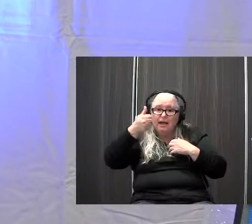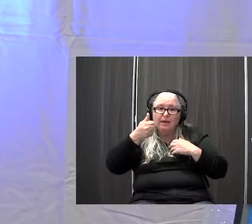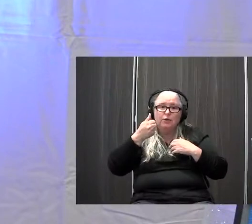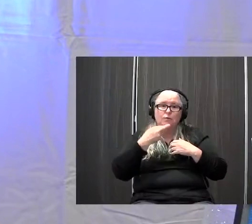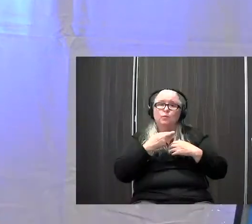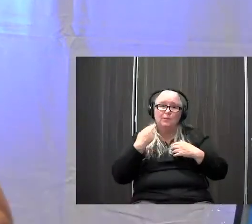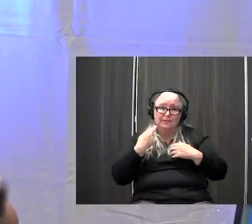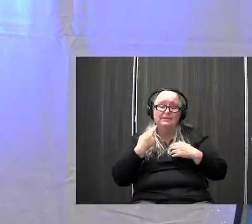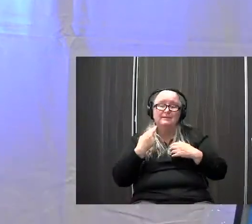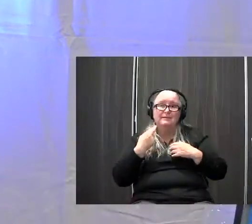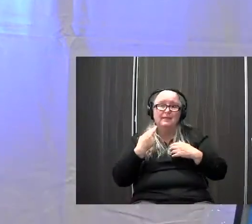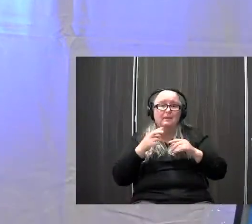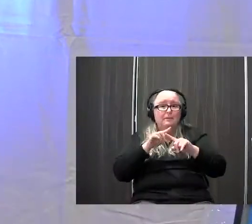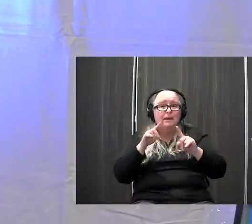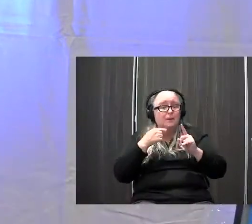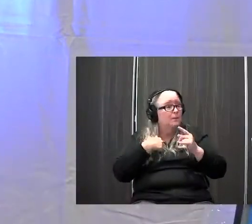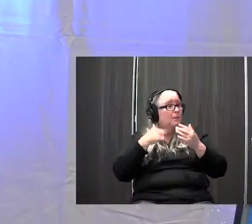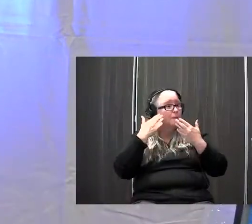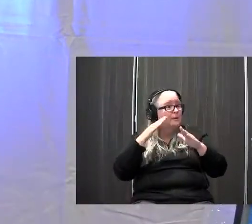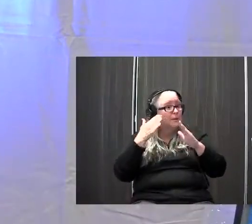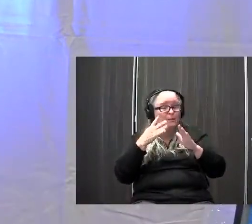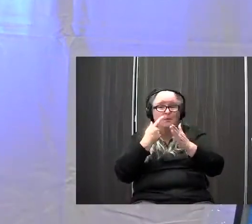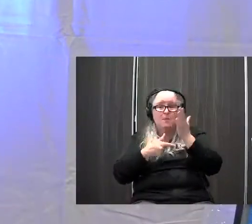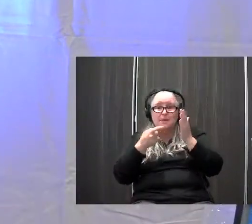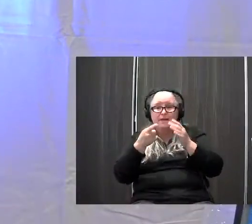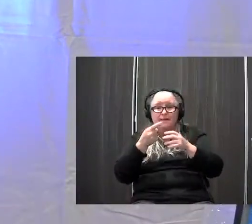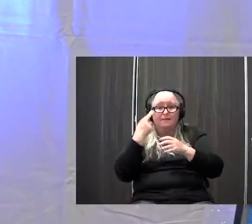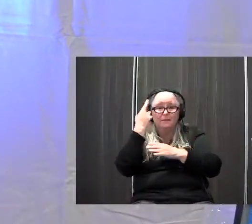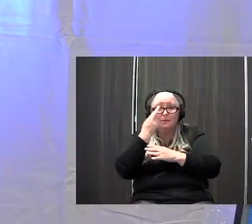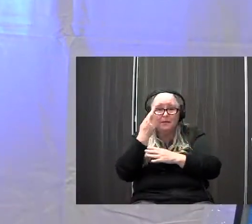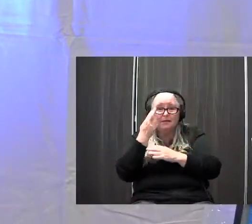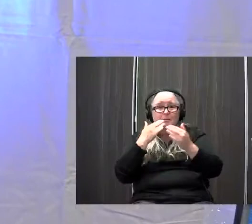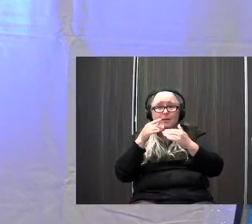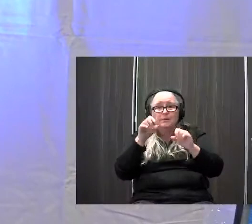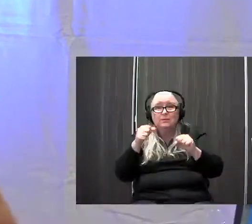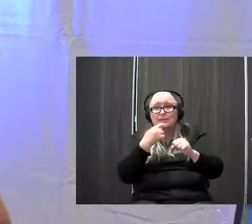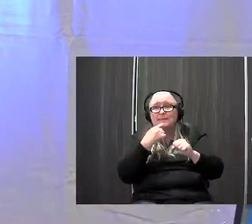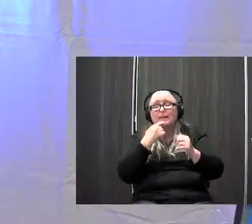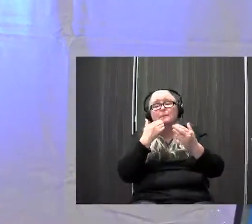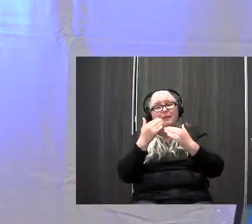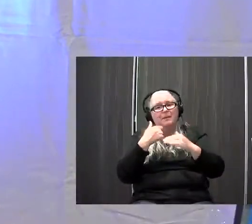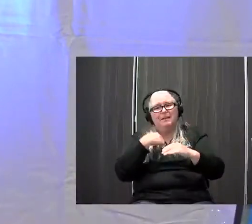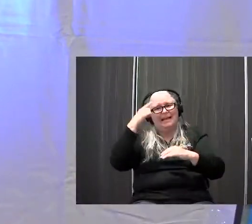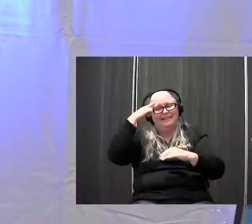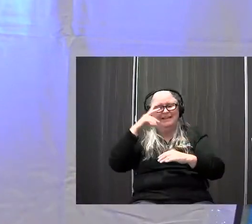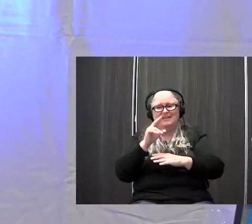don't know what exactly the cause might be, you could say maybe, but I would say probably not. Oh, that's great. Can I have